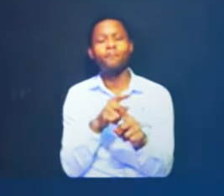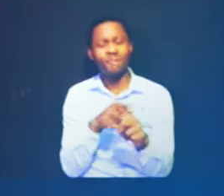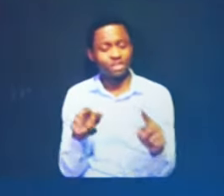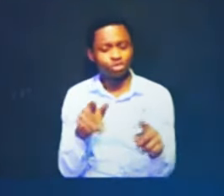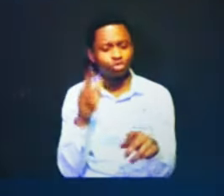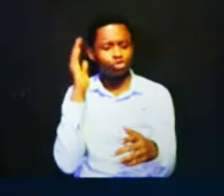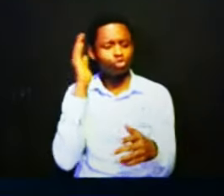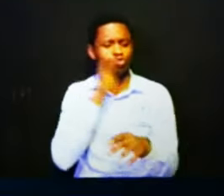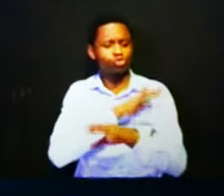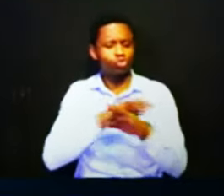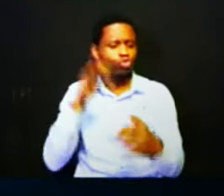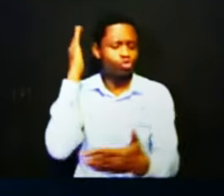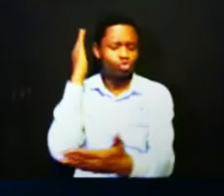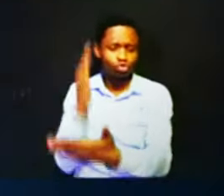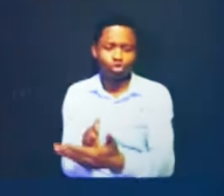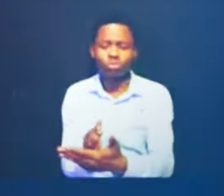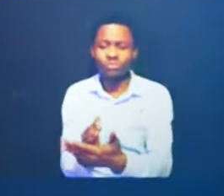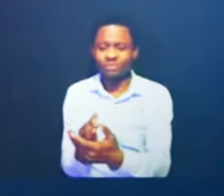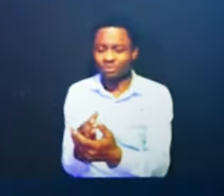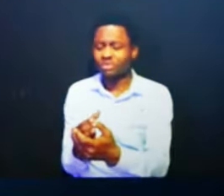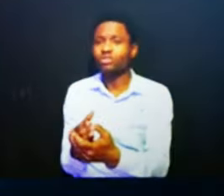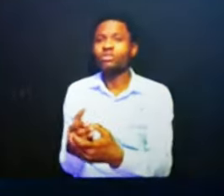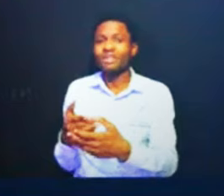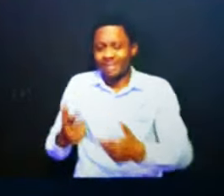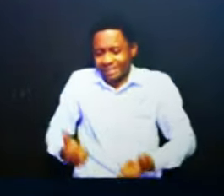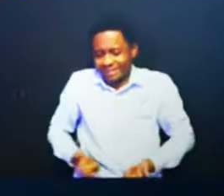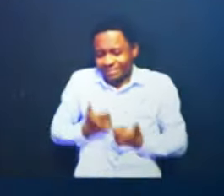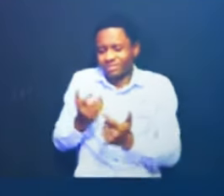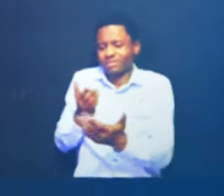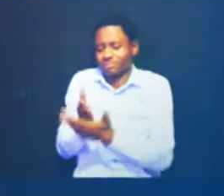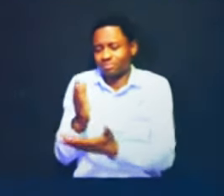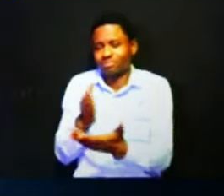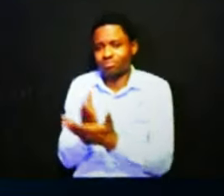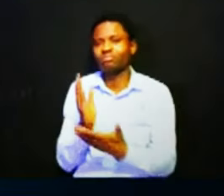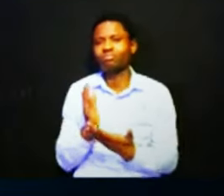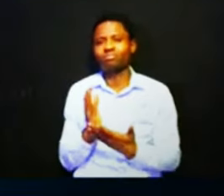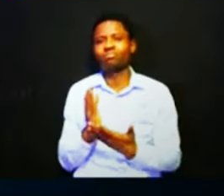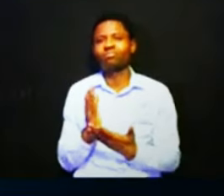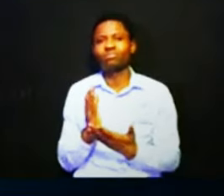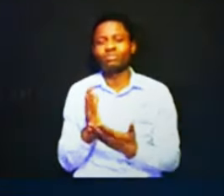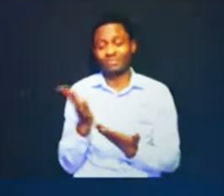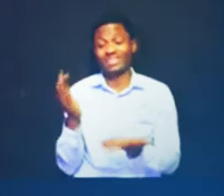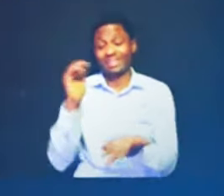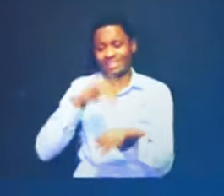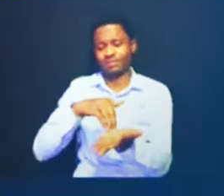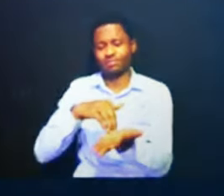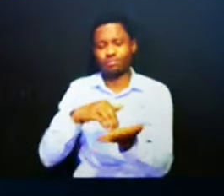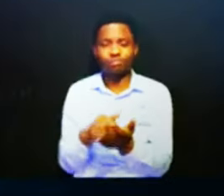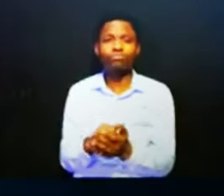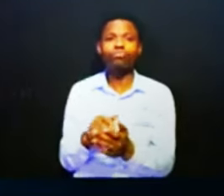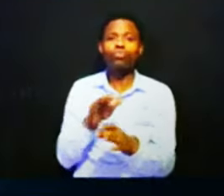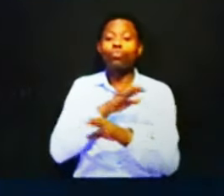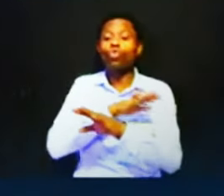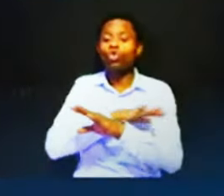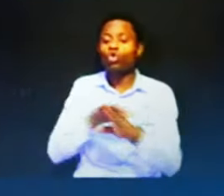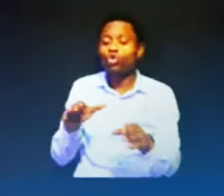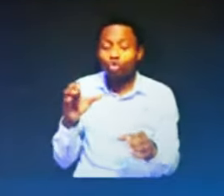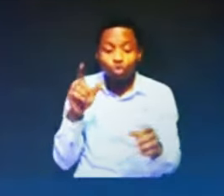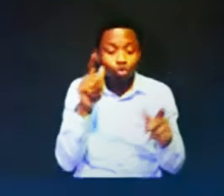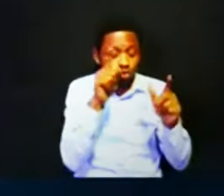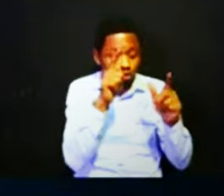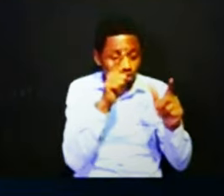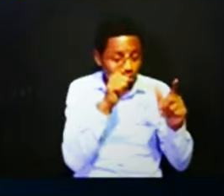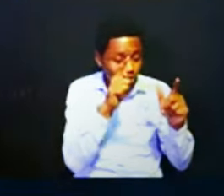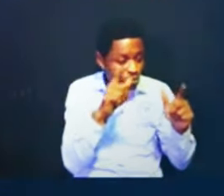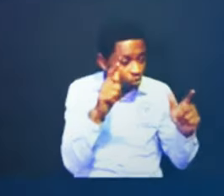bra e wo trene kwan so. So he's saying that, let me just speak that one again. Never look for righteousness in the